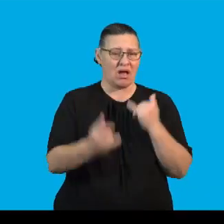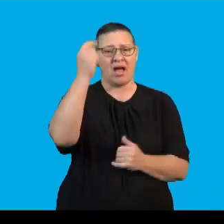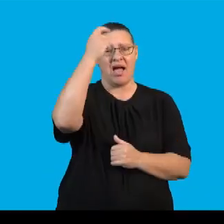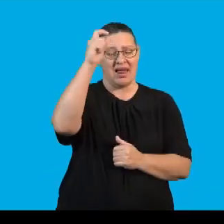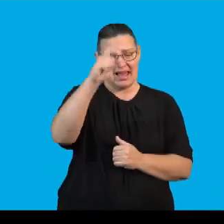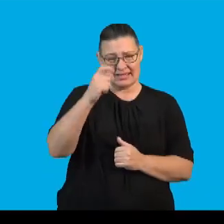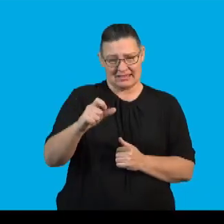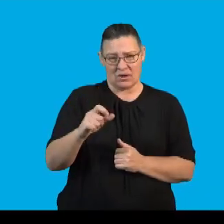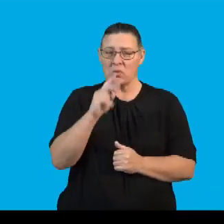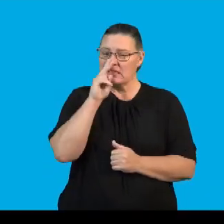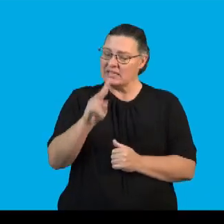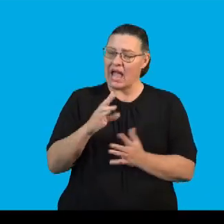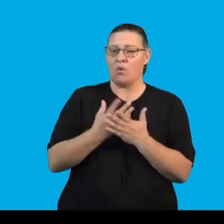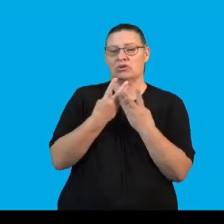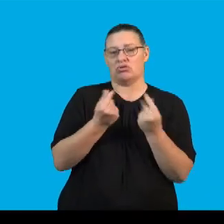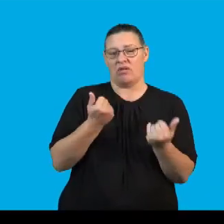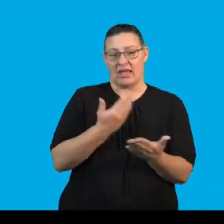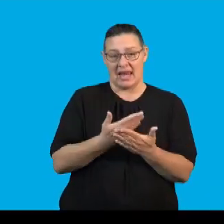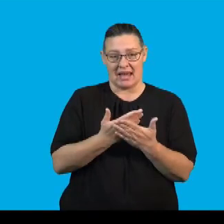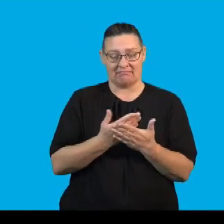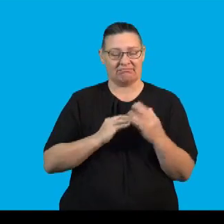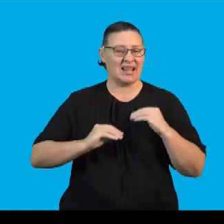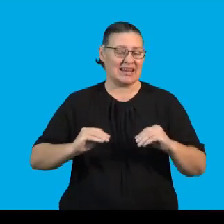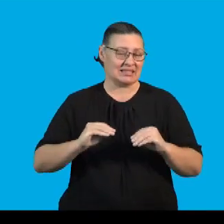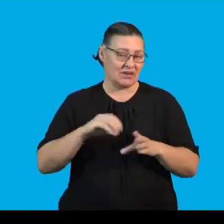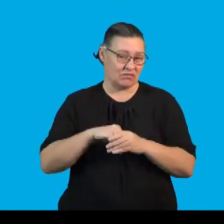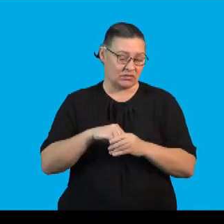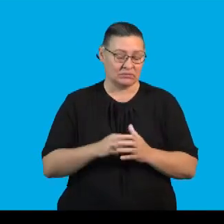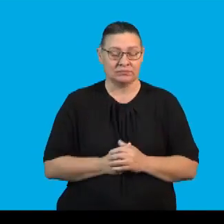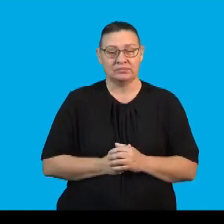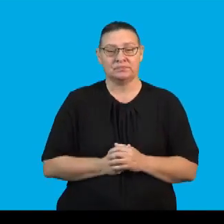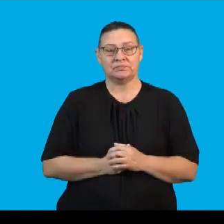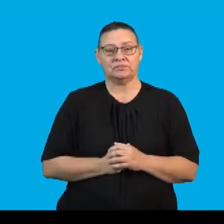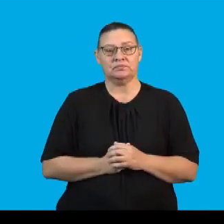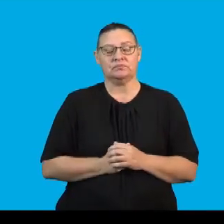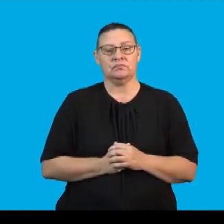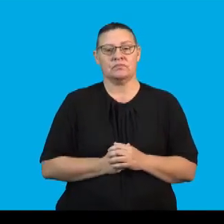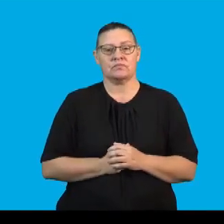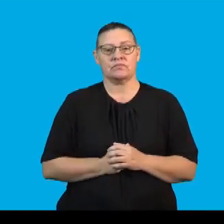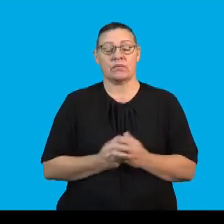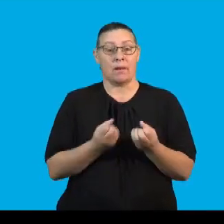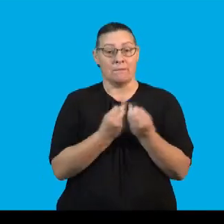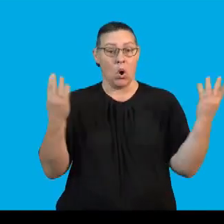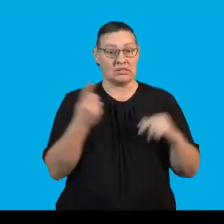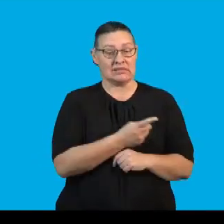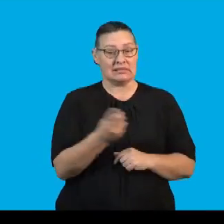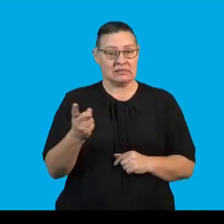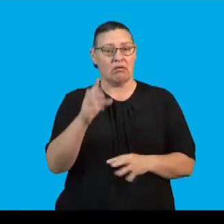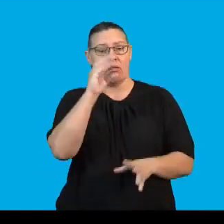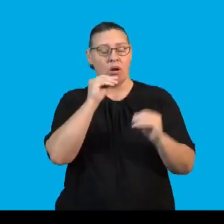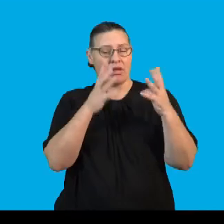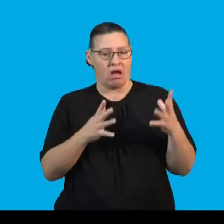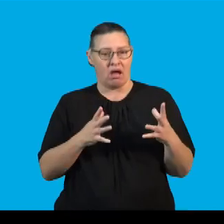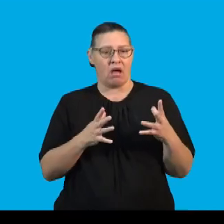highlight some of the errors that we will address as we carry on with our lesson today. So, in